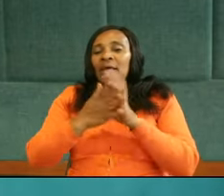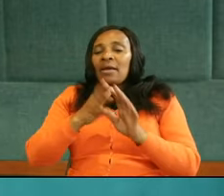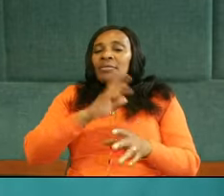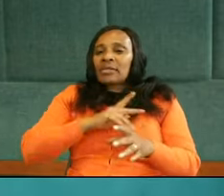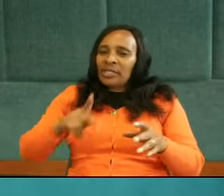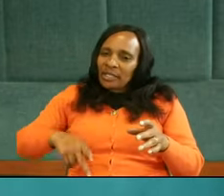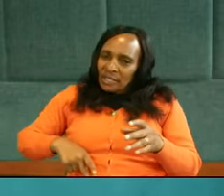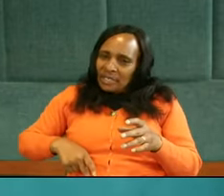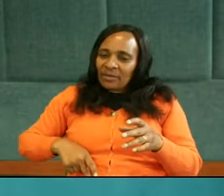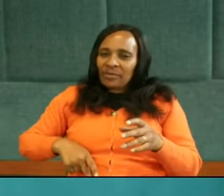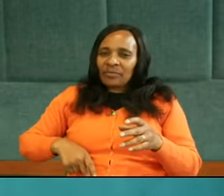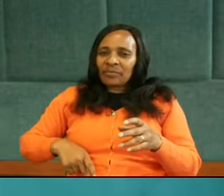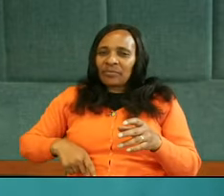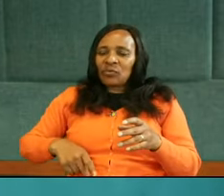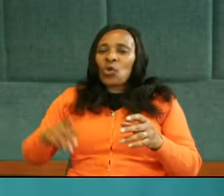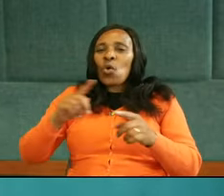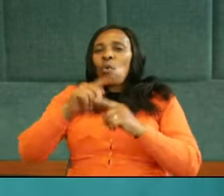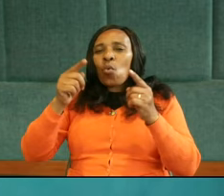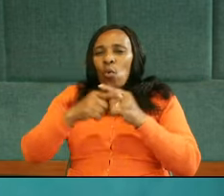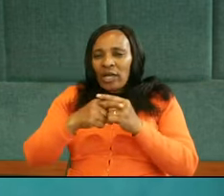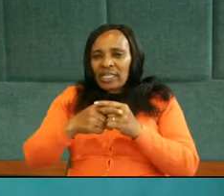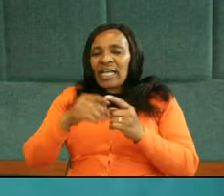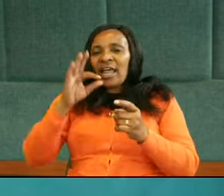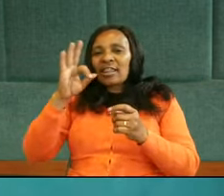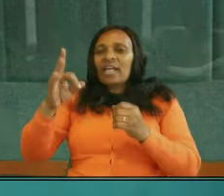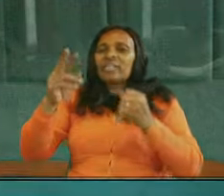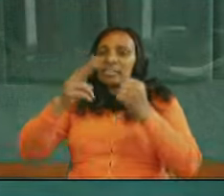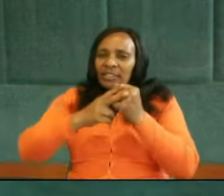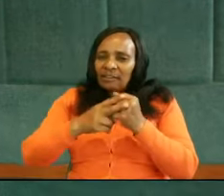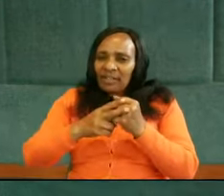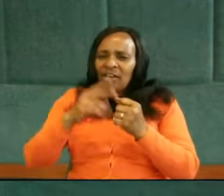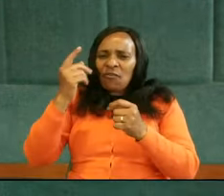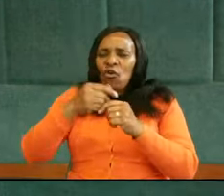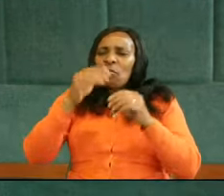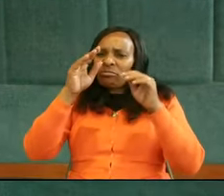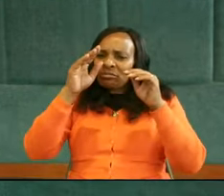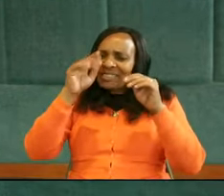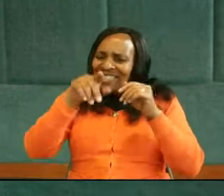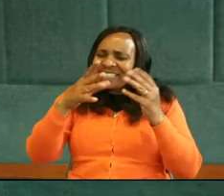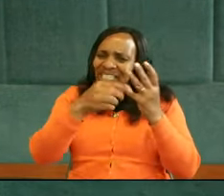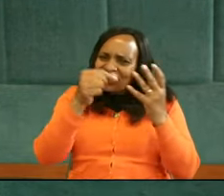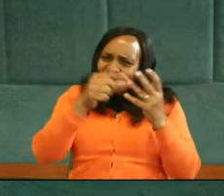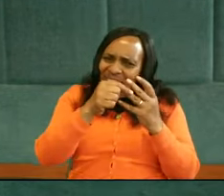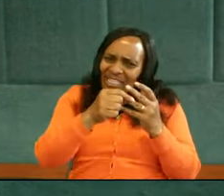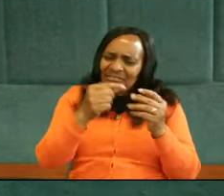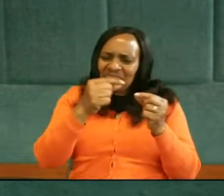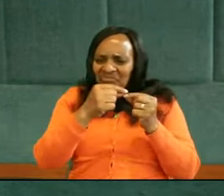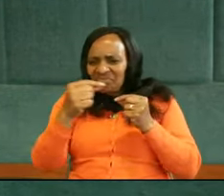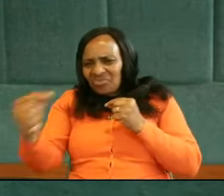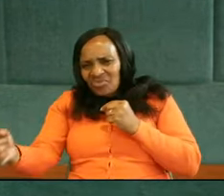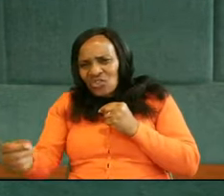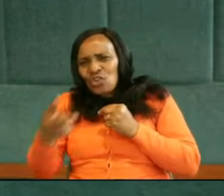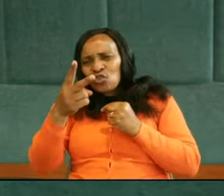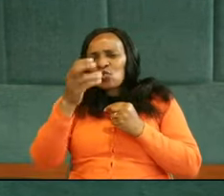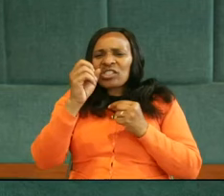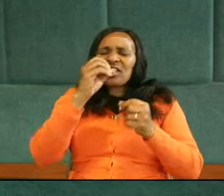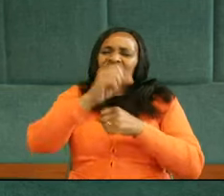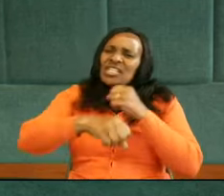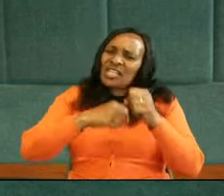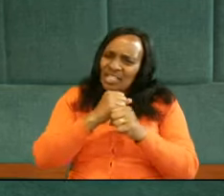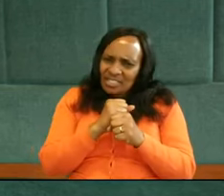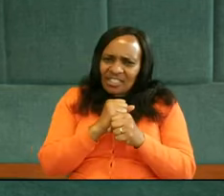Bible more, we get to learn about it. He became king when he was 37. So from his anointing at 17 to 37, it's to 20 king 20 years. Years. Imagine